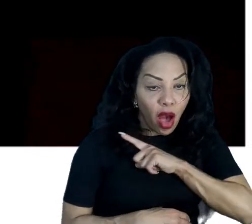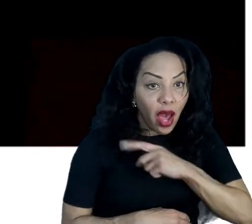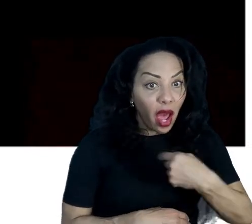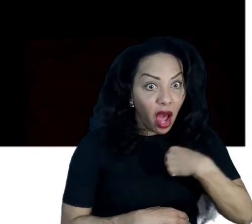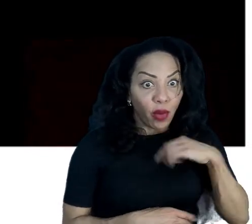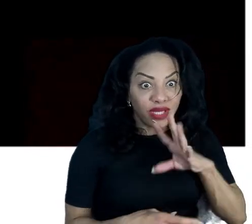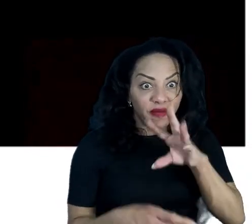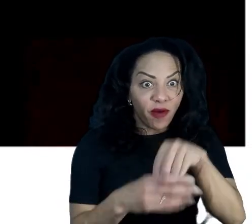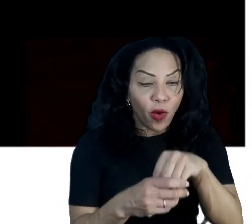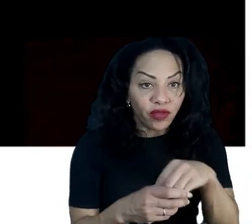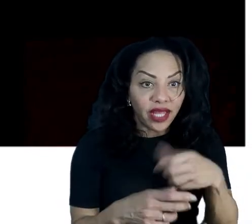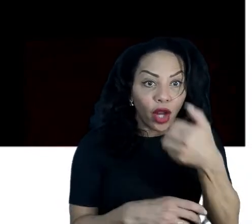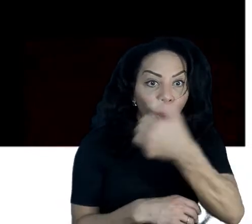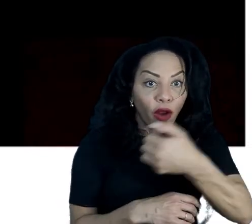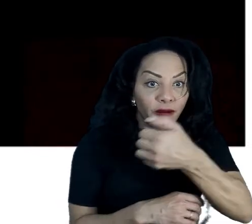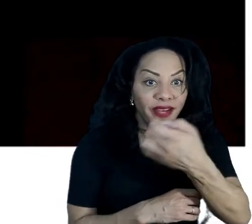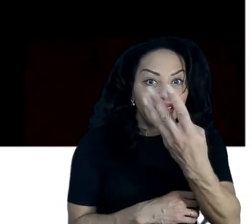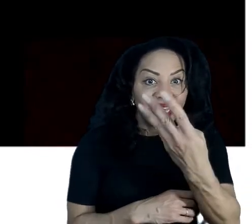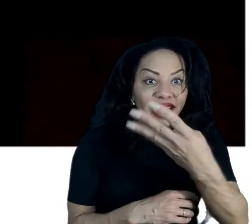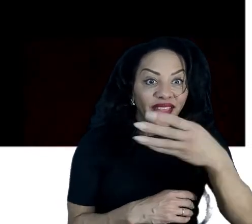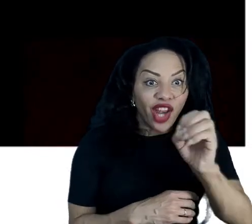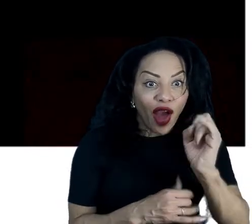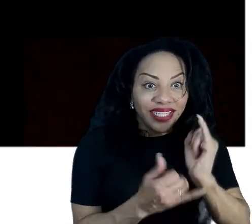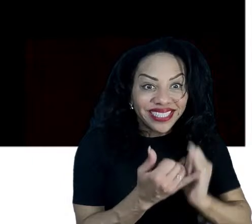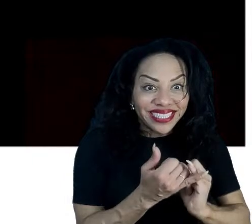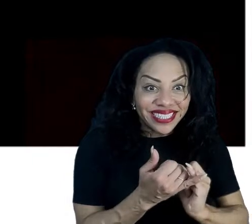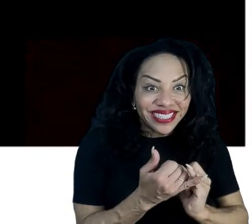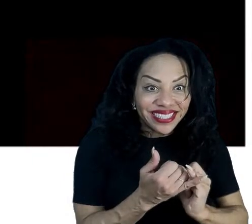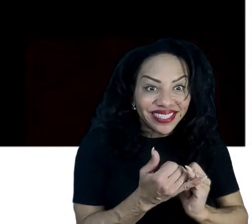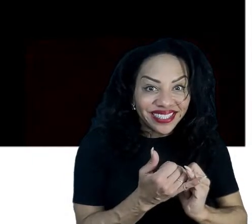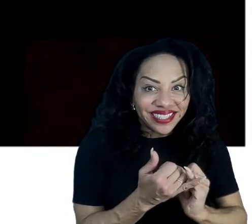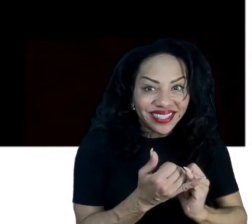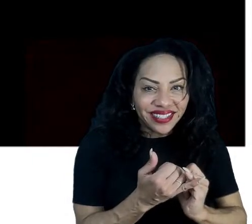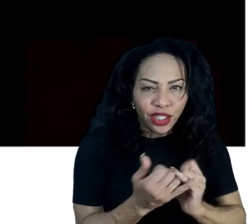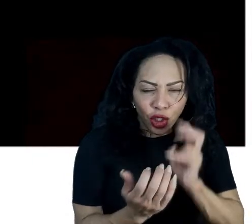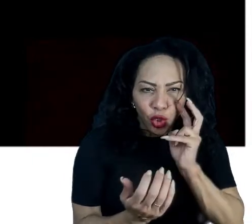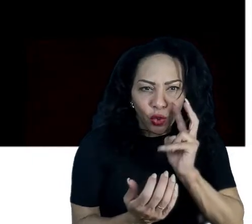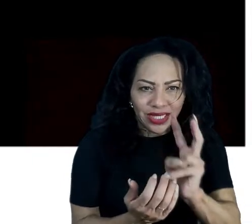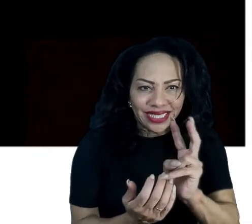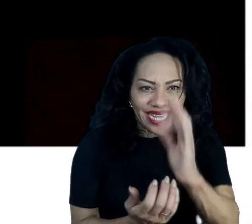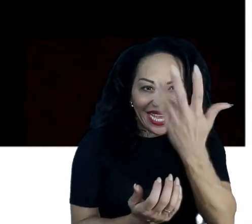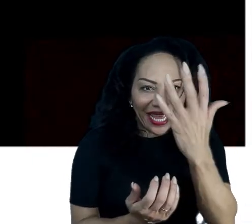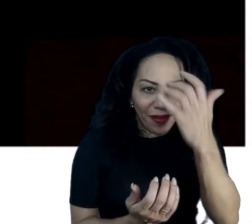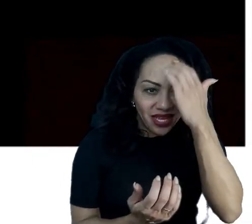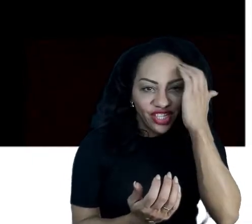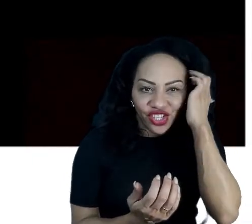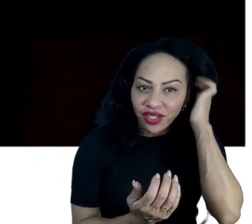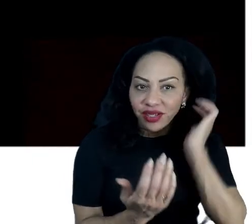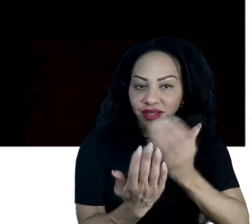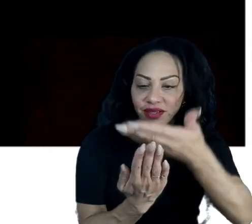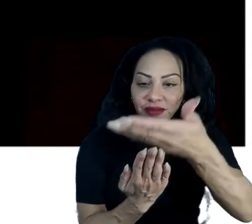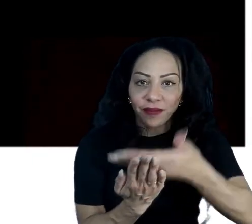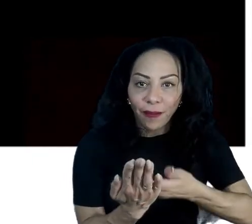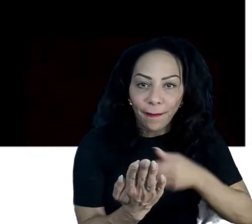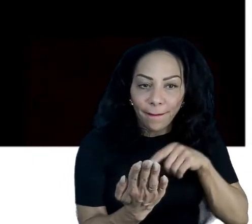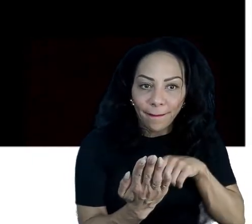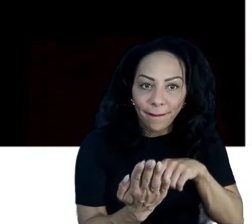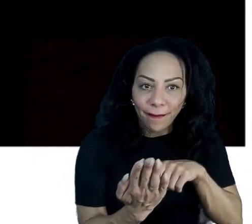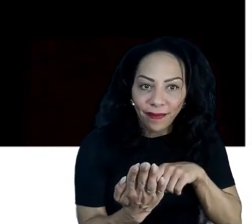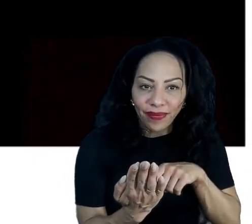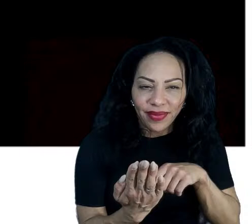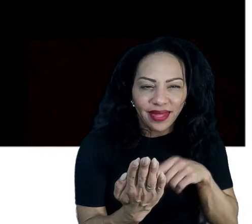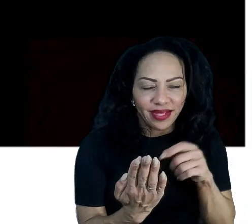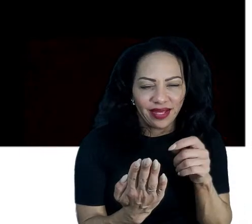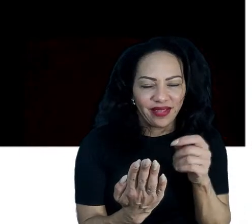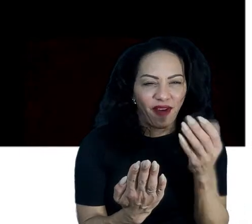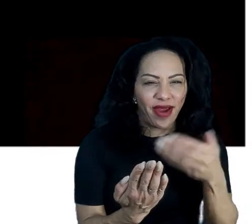education. So it's quite faint, the image, but on the left-hand side is a document that